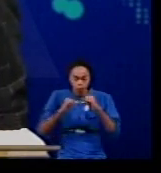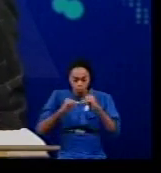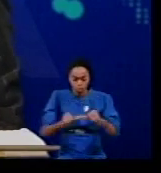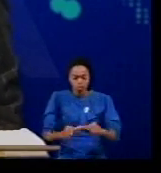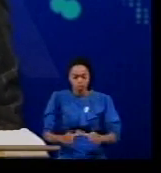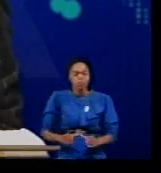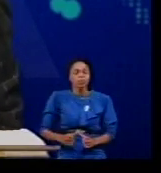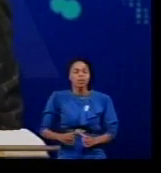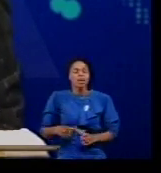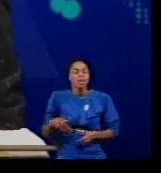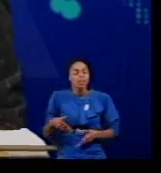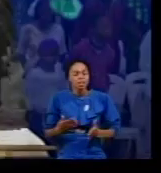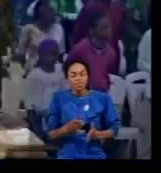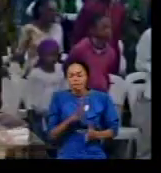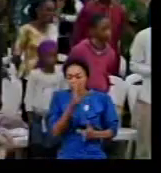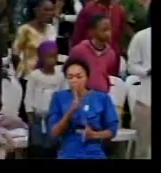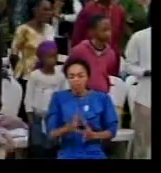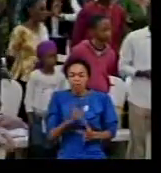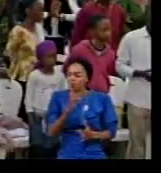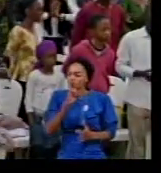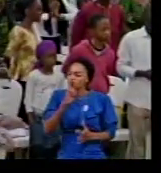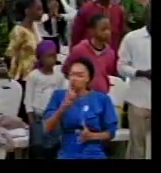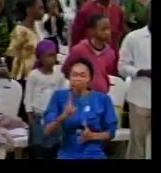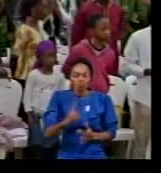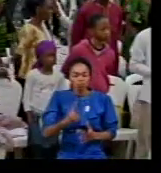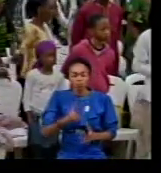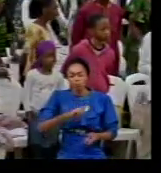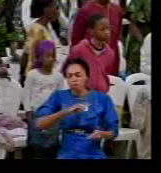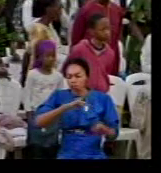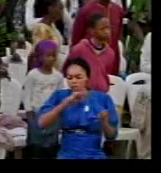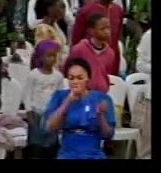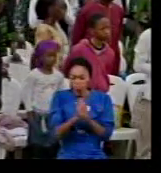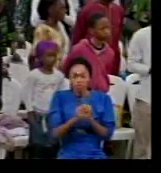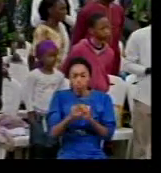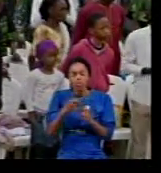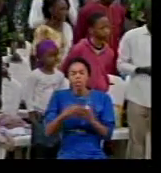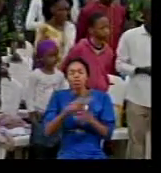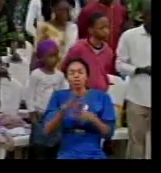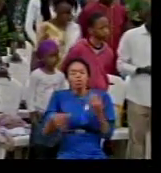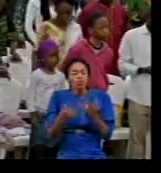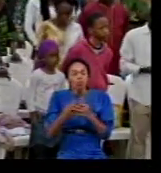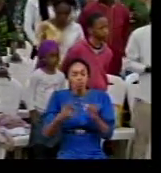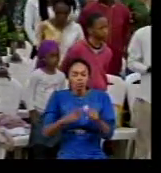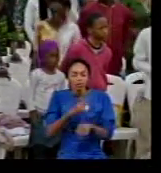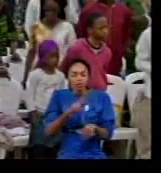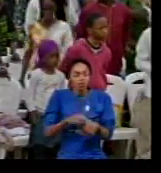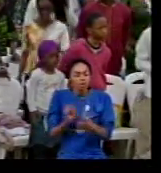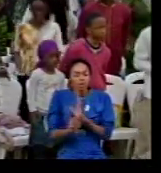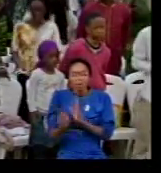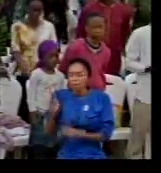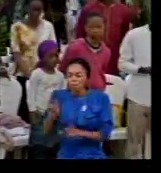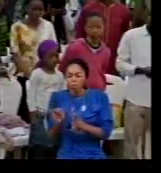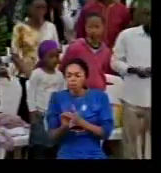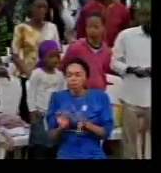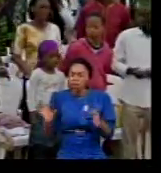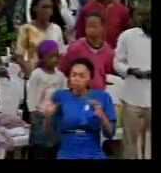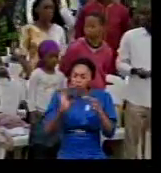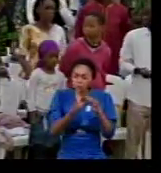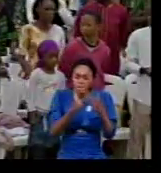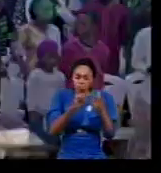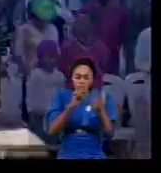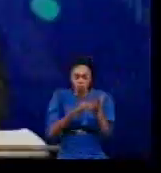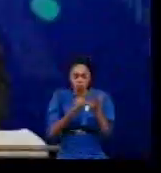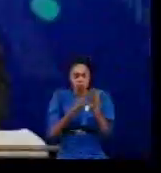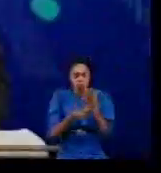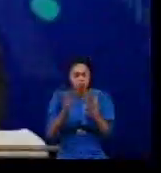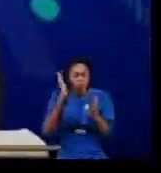old ideologies and the old tradition, the old superstition they had, all that was wrong. And you give them assurance because you're